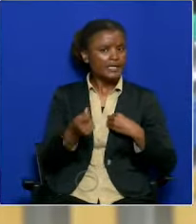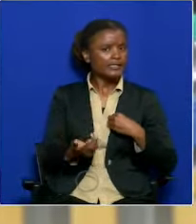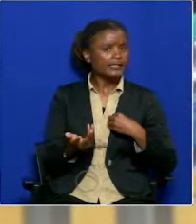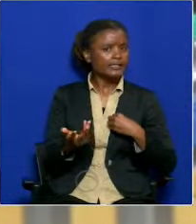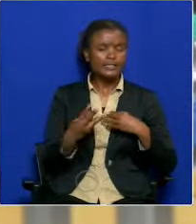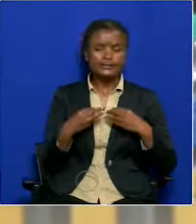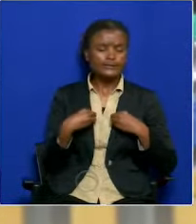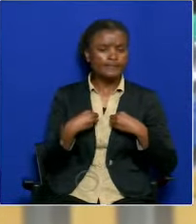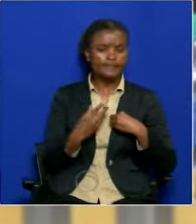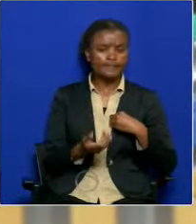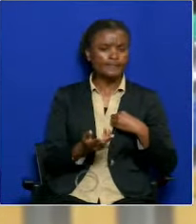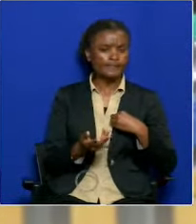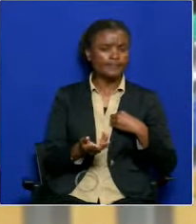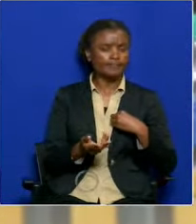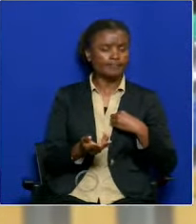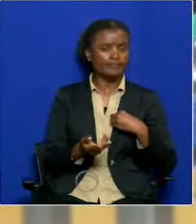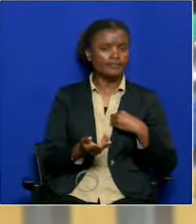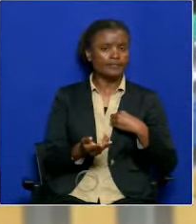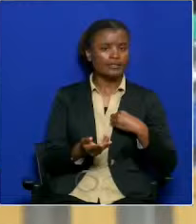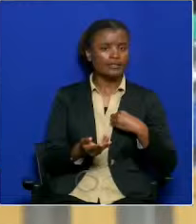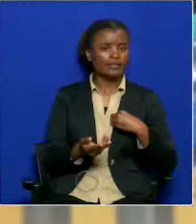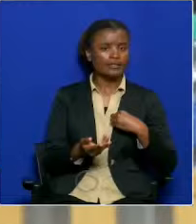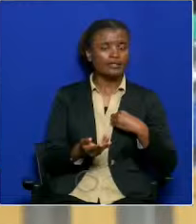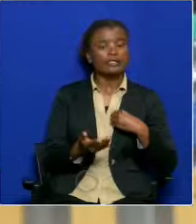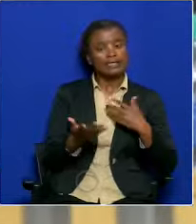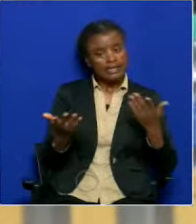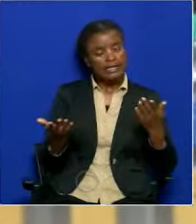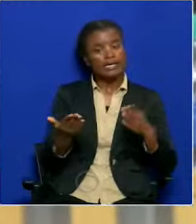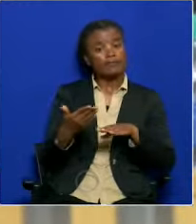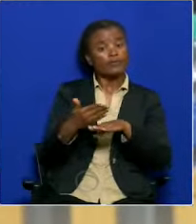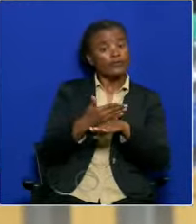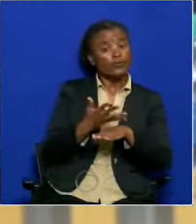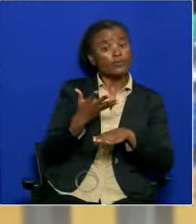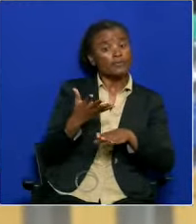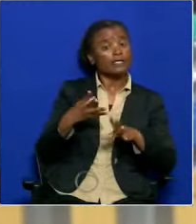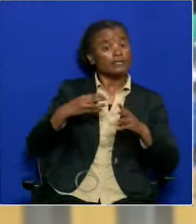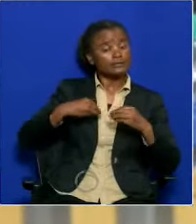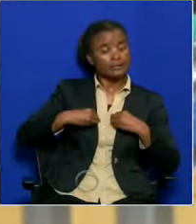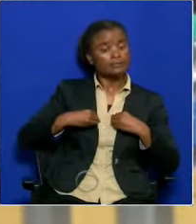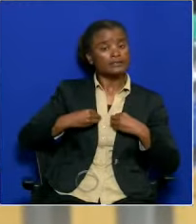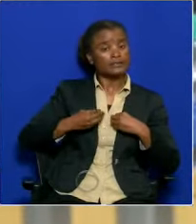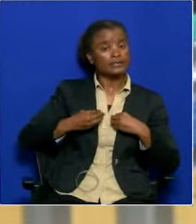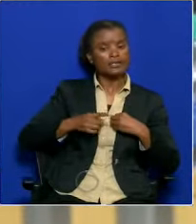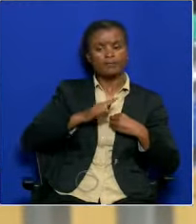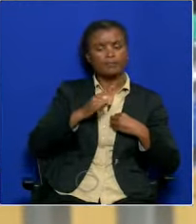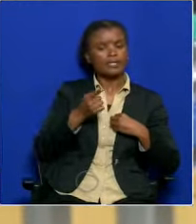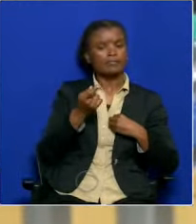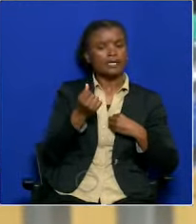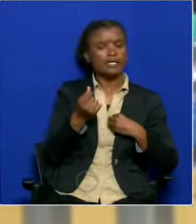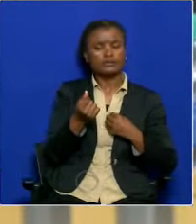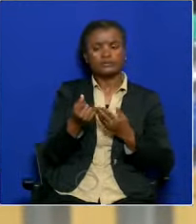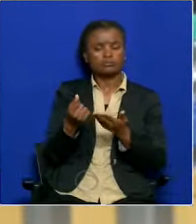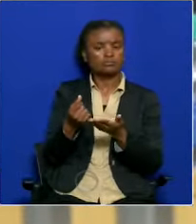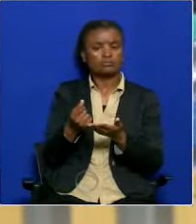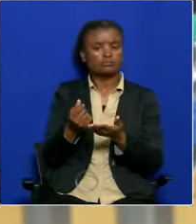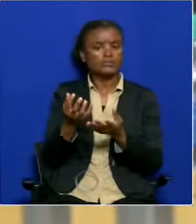when it came, even if you had accepted it in advance, but you would not have taken the money because it